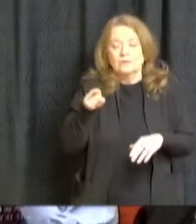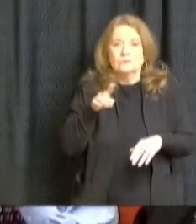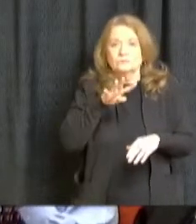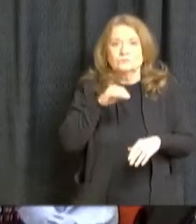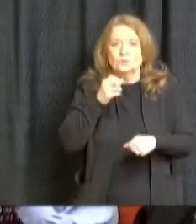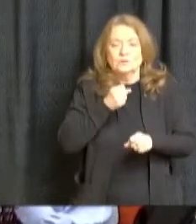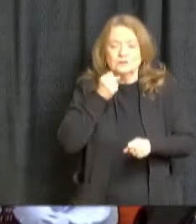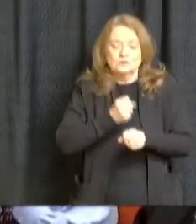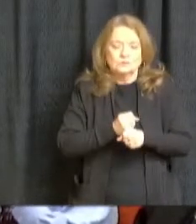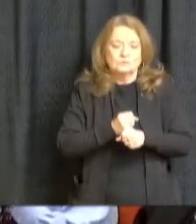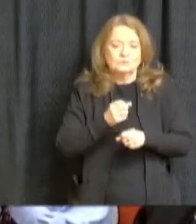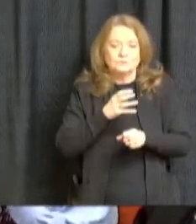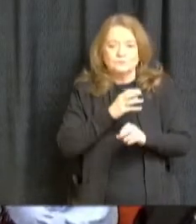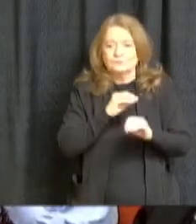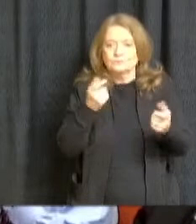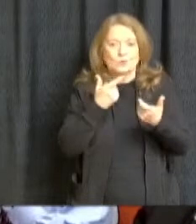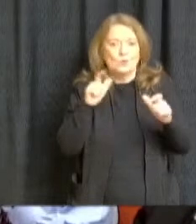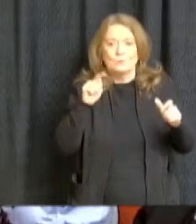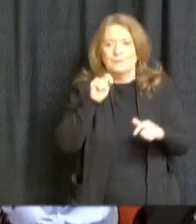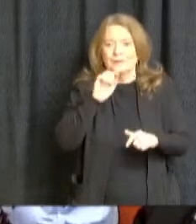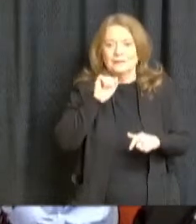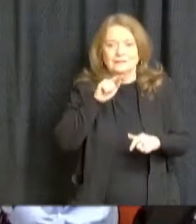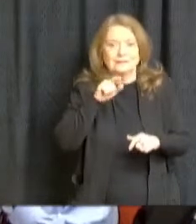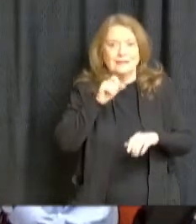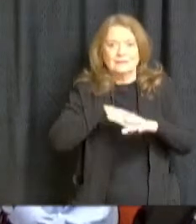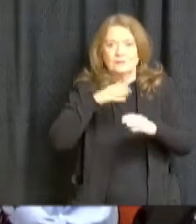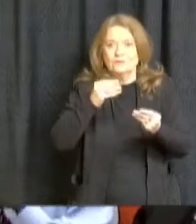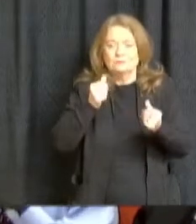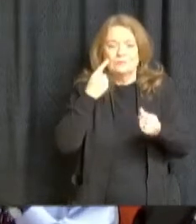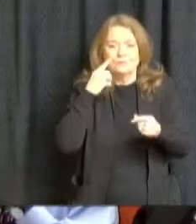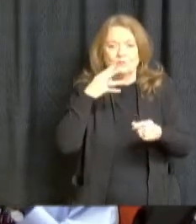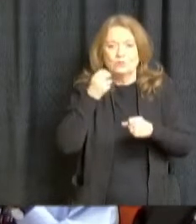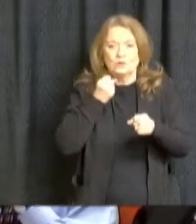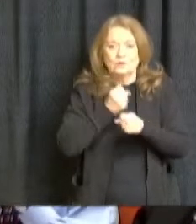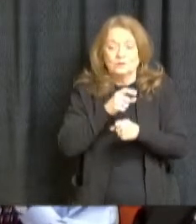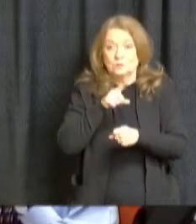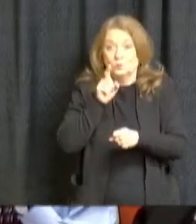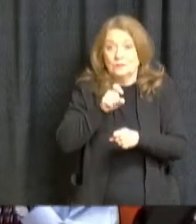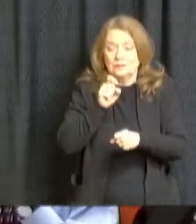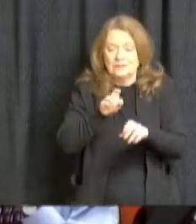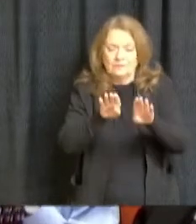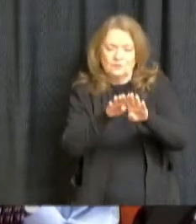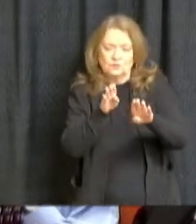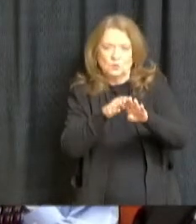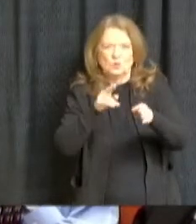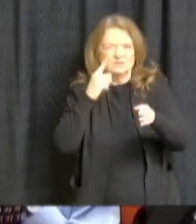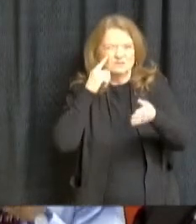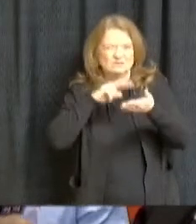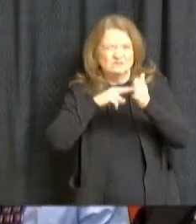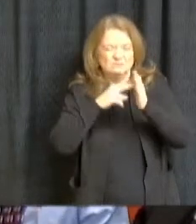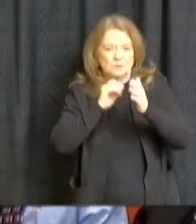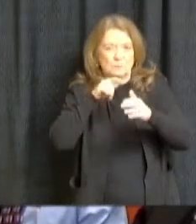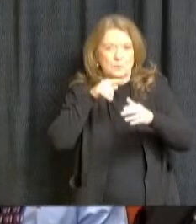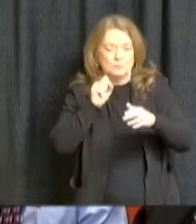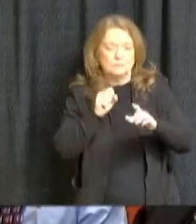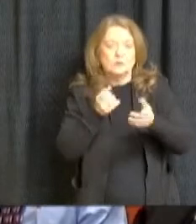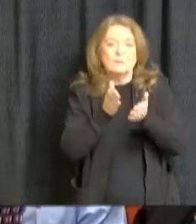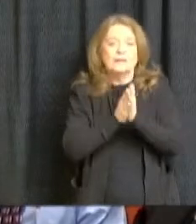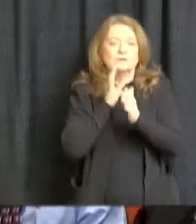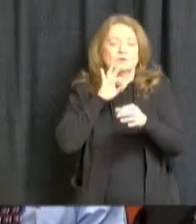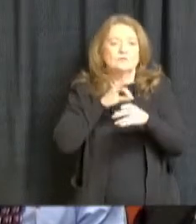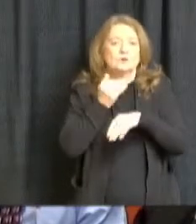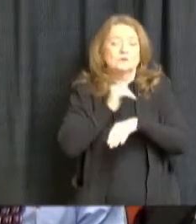there's been no big taxes on this property for 40 years. We need the doors. So I'm here asking for your vote tonight.